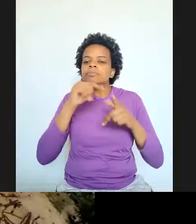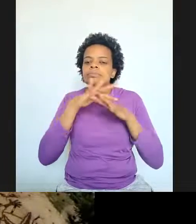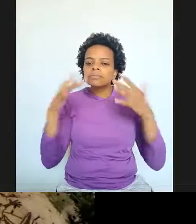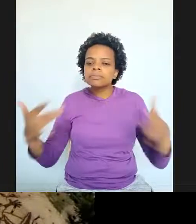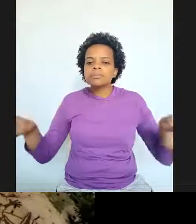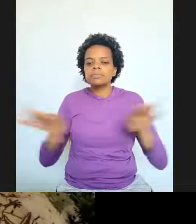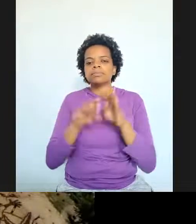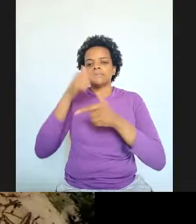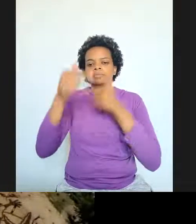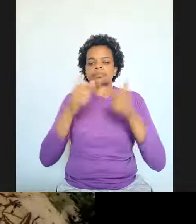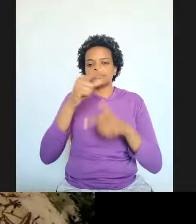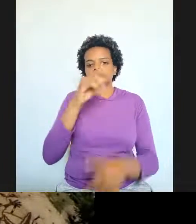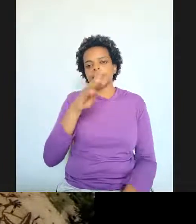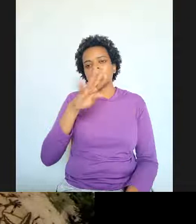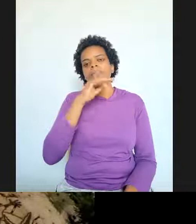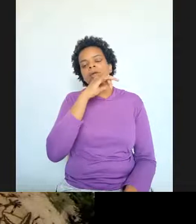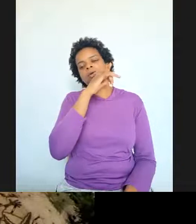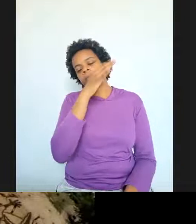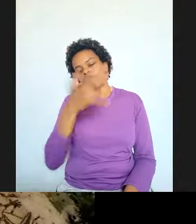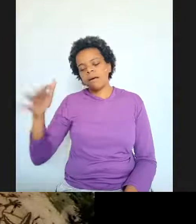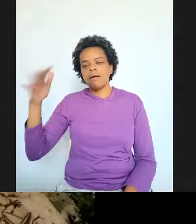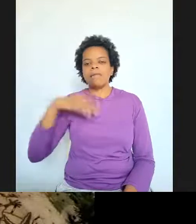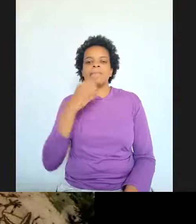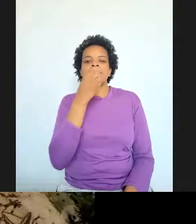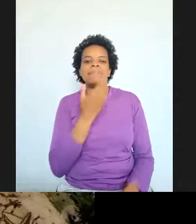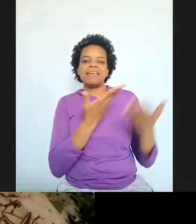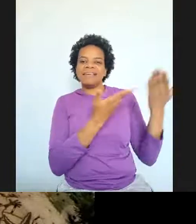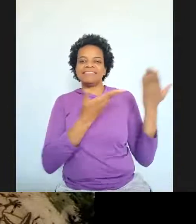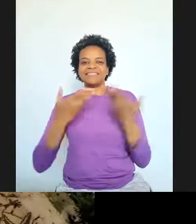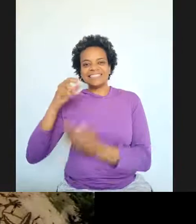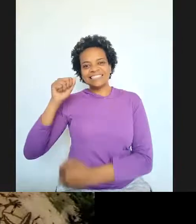Network working group. Welcome, Ana Paula.